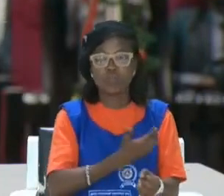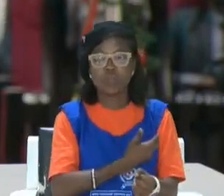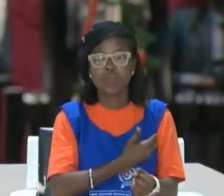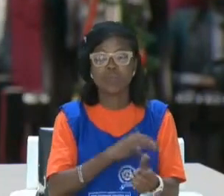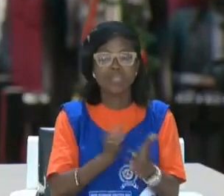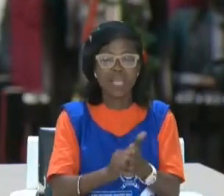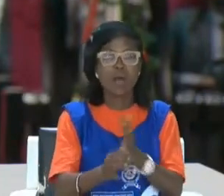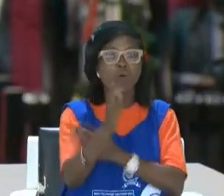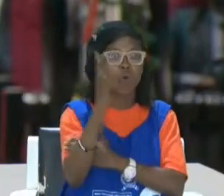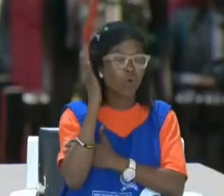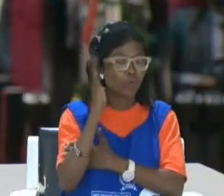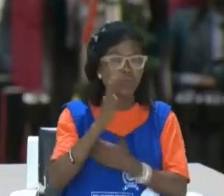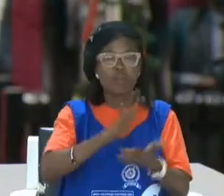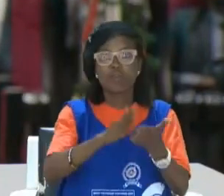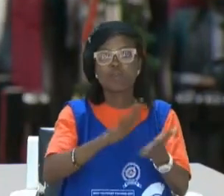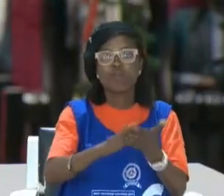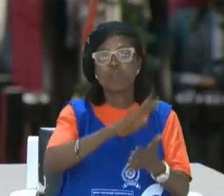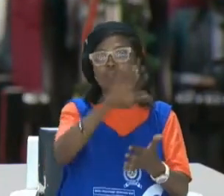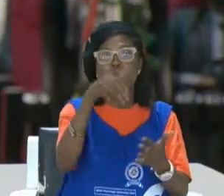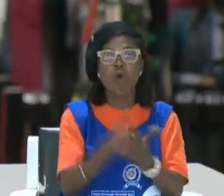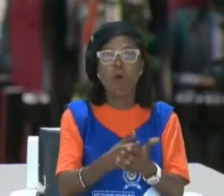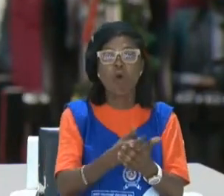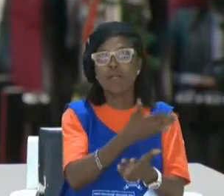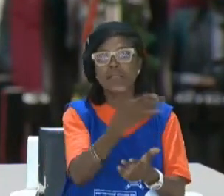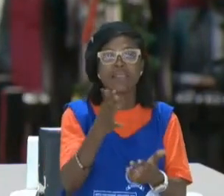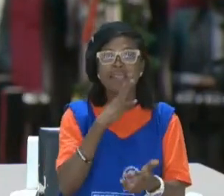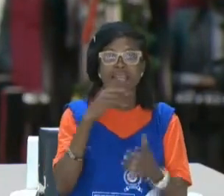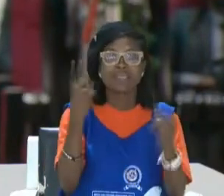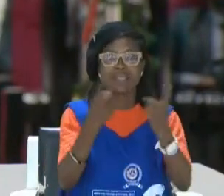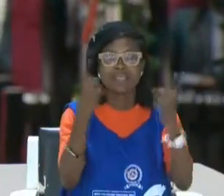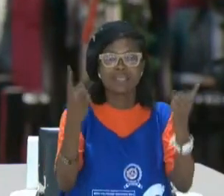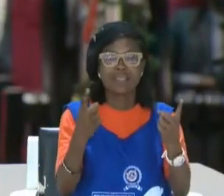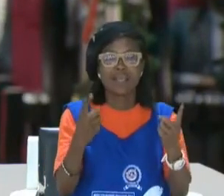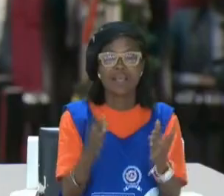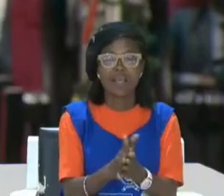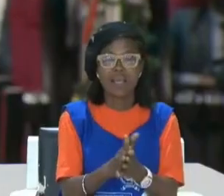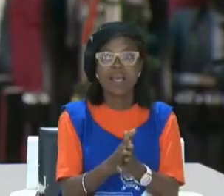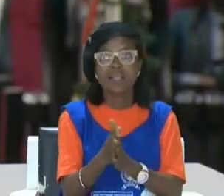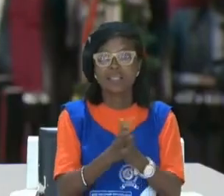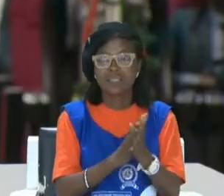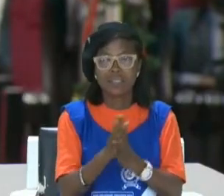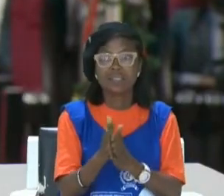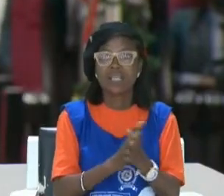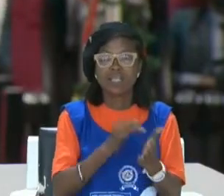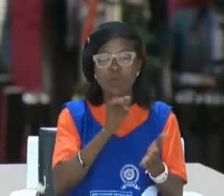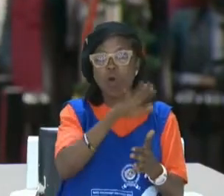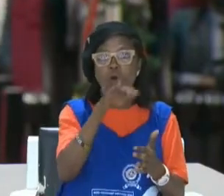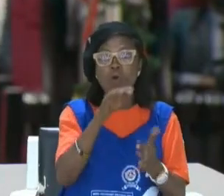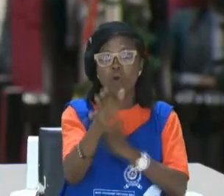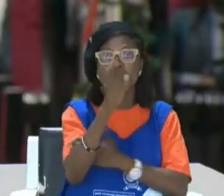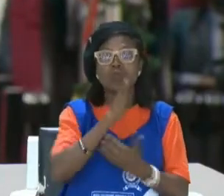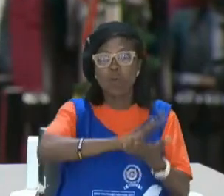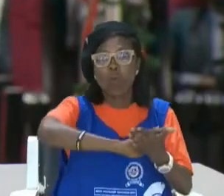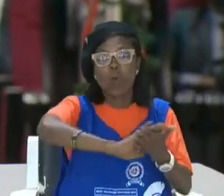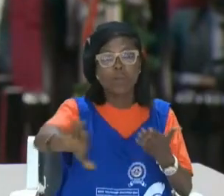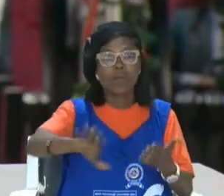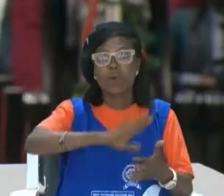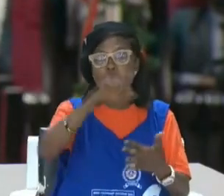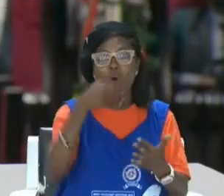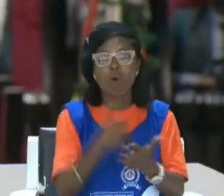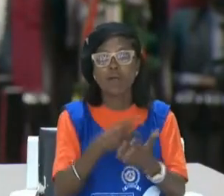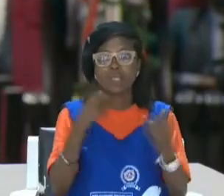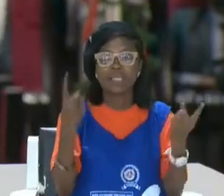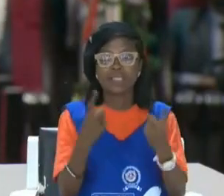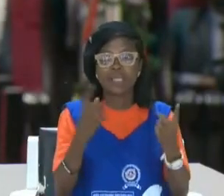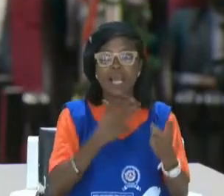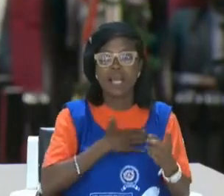will forgive all their sins. That his blood will wipe away all their sins. And he will